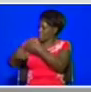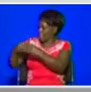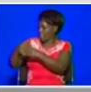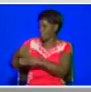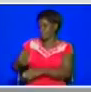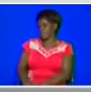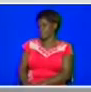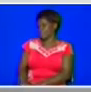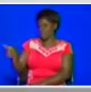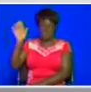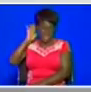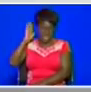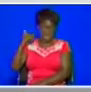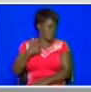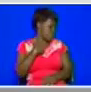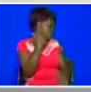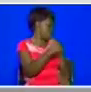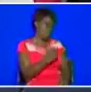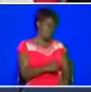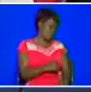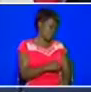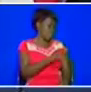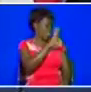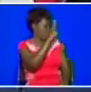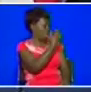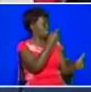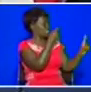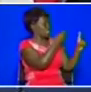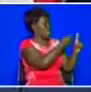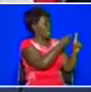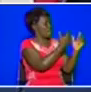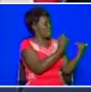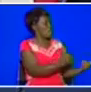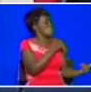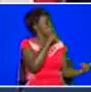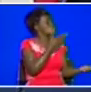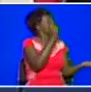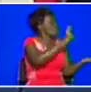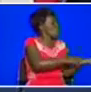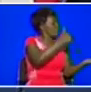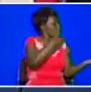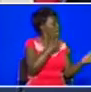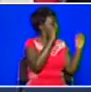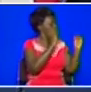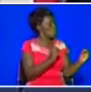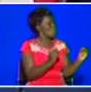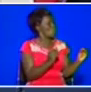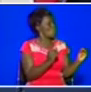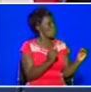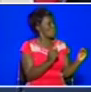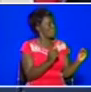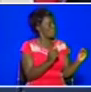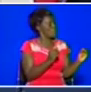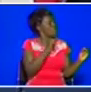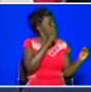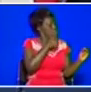Are you building dormitories? I don't think you heard me. This is third term. There are no new enrollment. They will certainly come in. No,